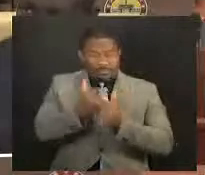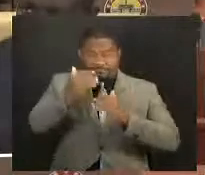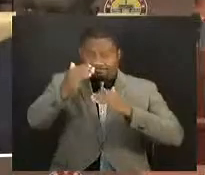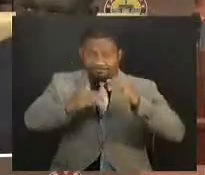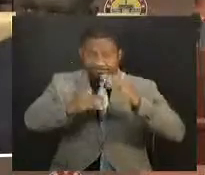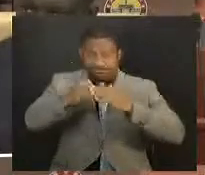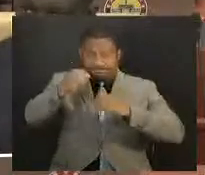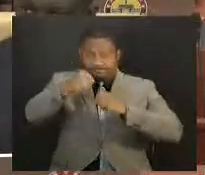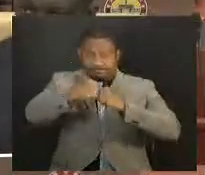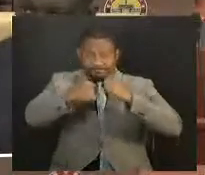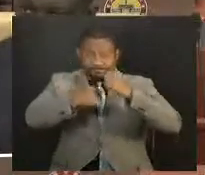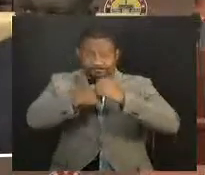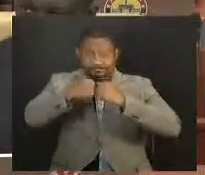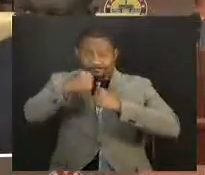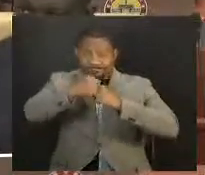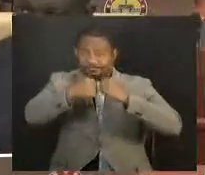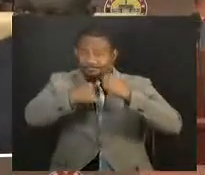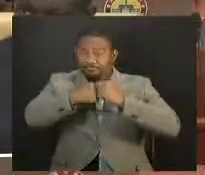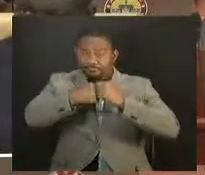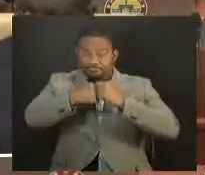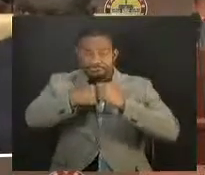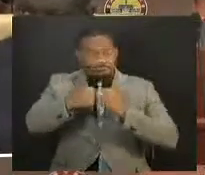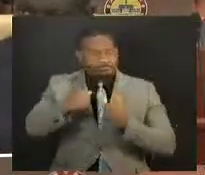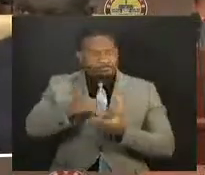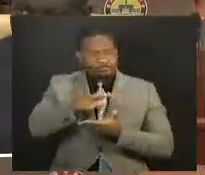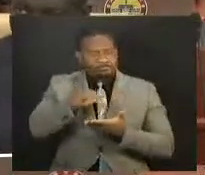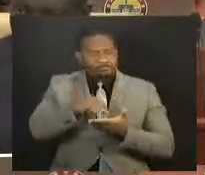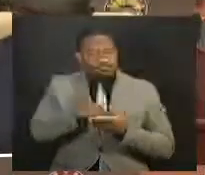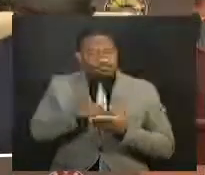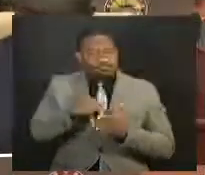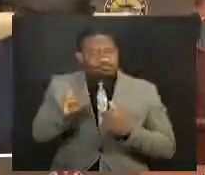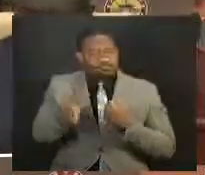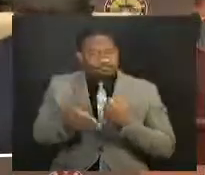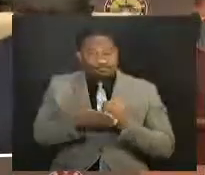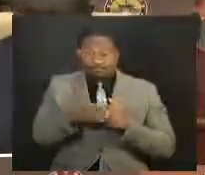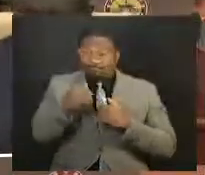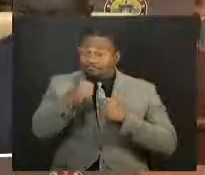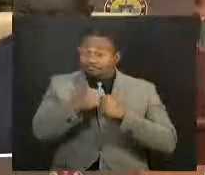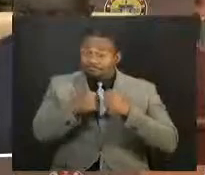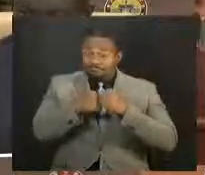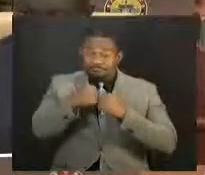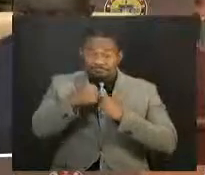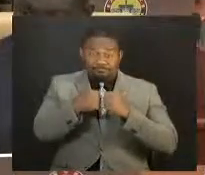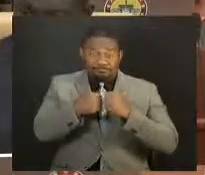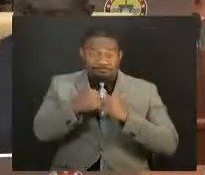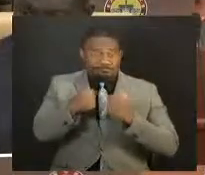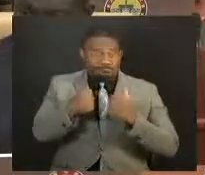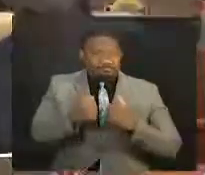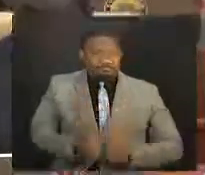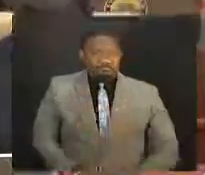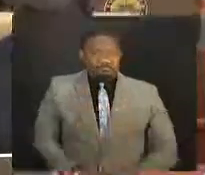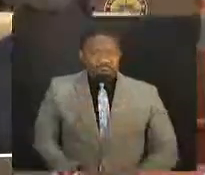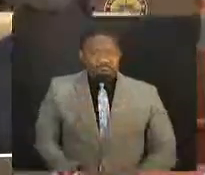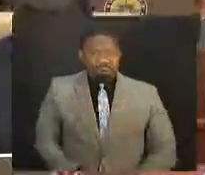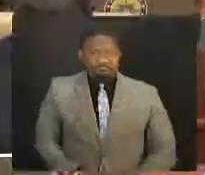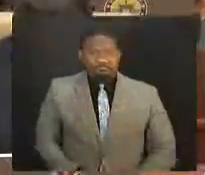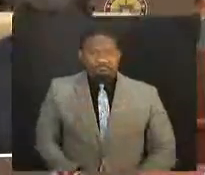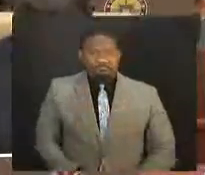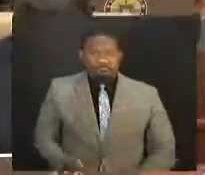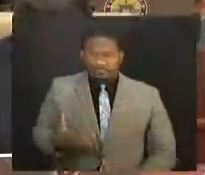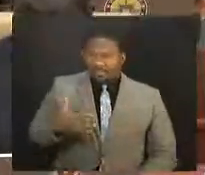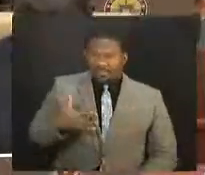structure, where a central bank structure, for that matter, we are not talking about building a Ministry